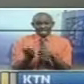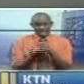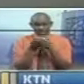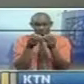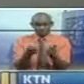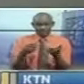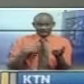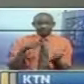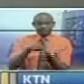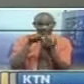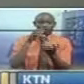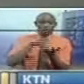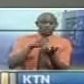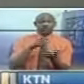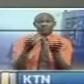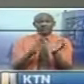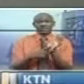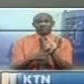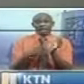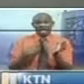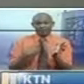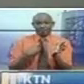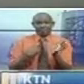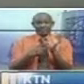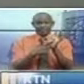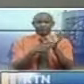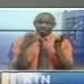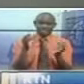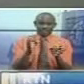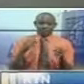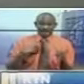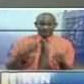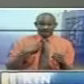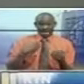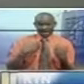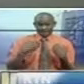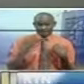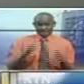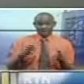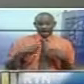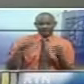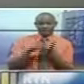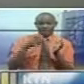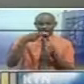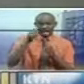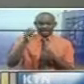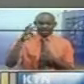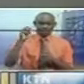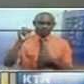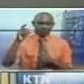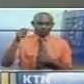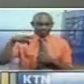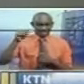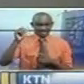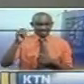the special conditions. Like, let's take for example, if somebody has hemophilia, he does not need whole blood.